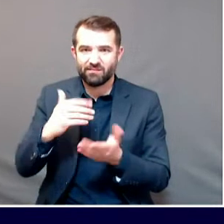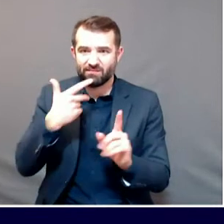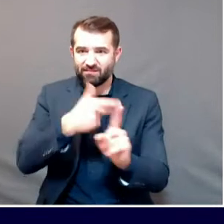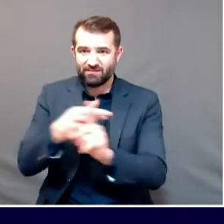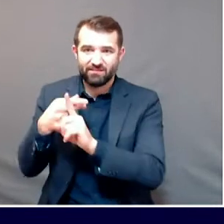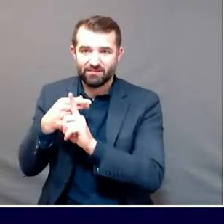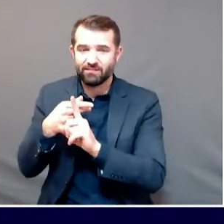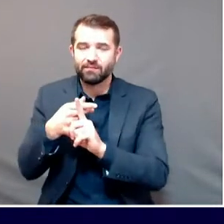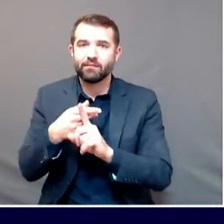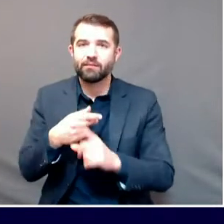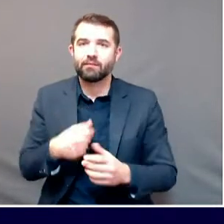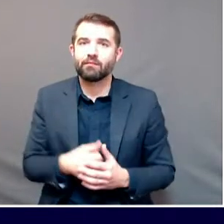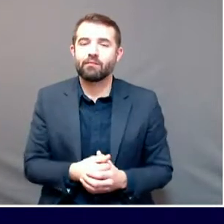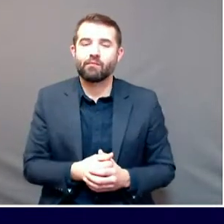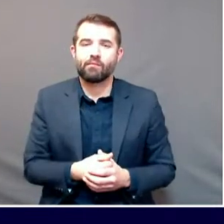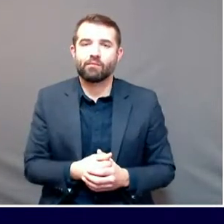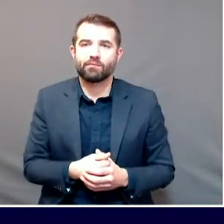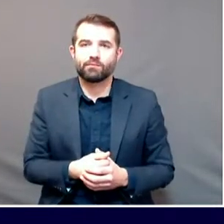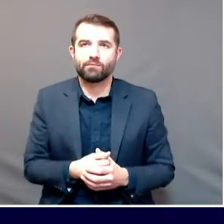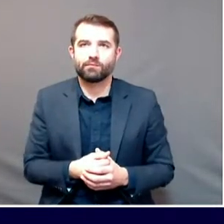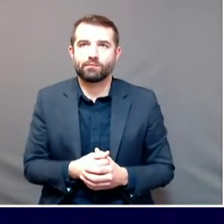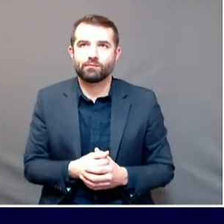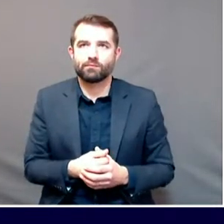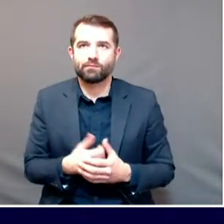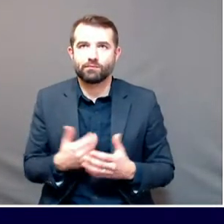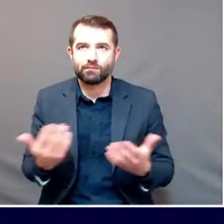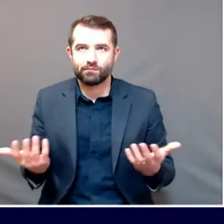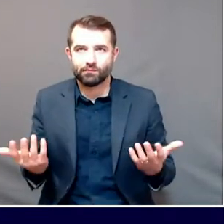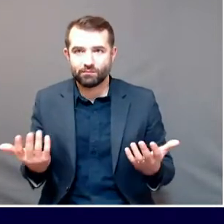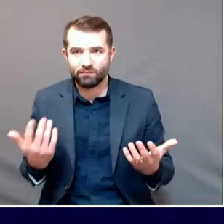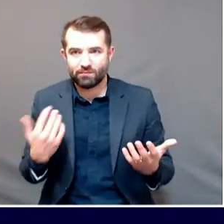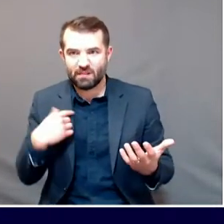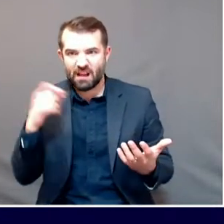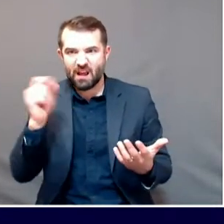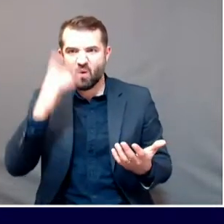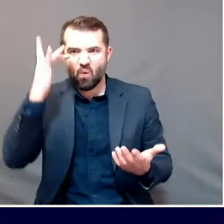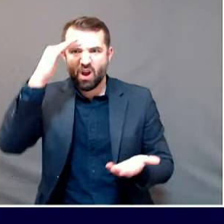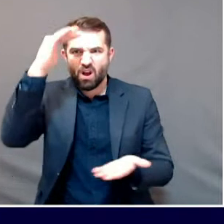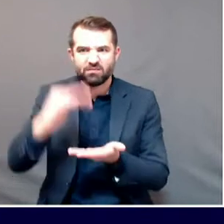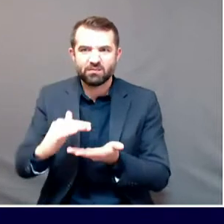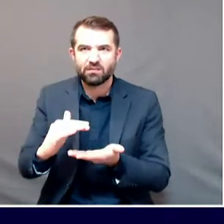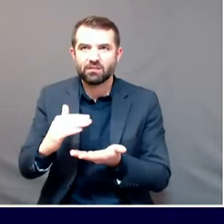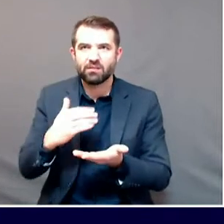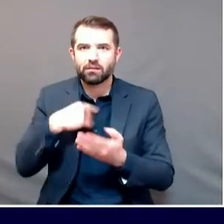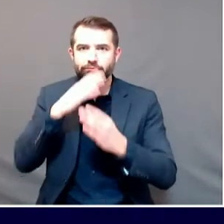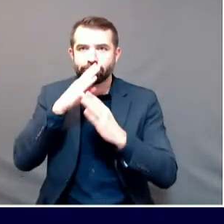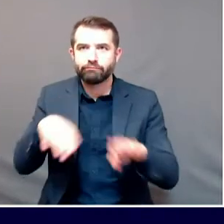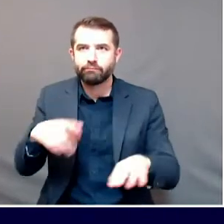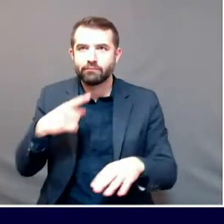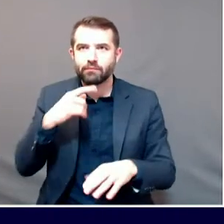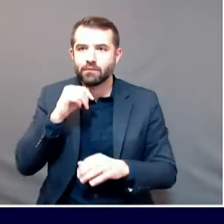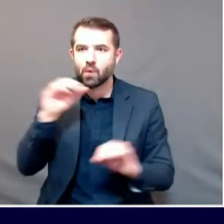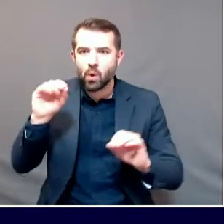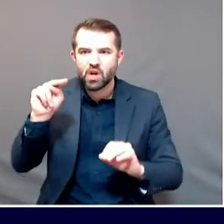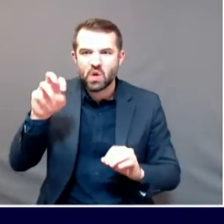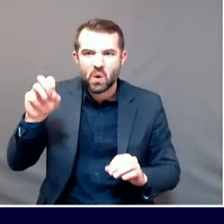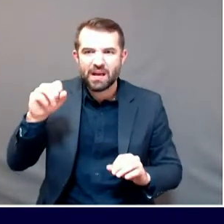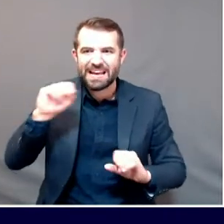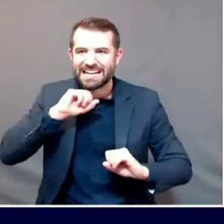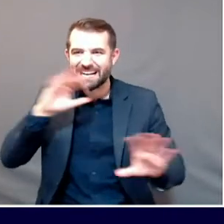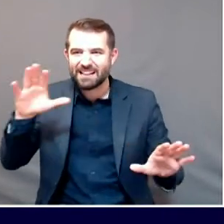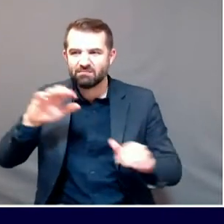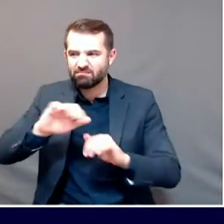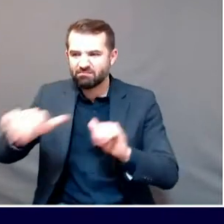that you can't seem to get an explanation from the Operation Warp Speed folks give you